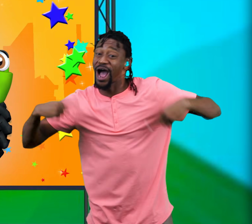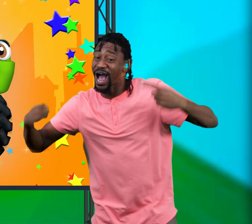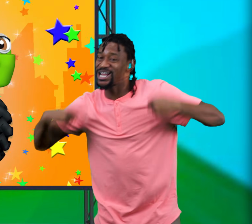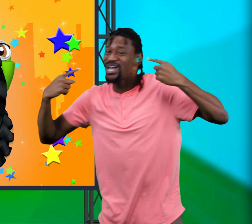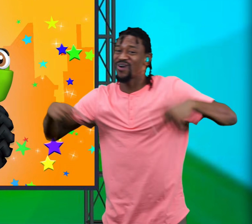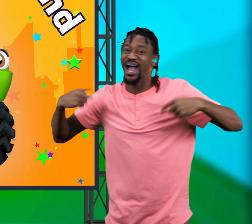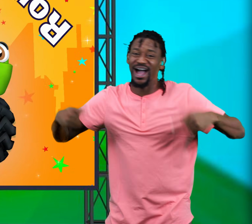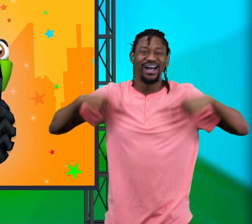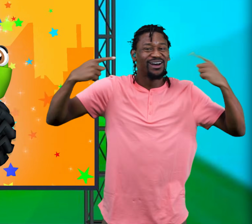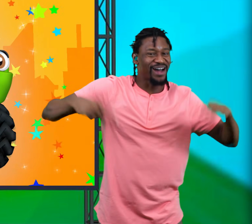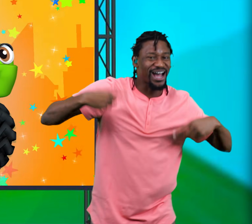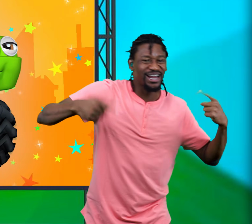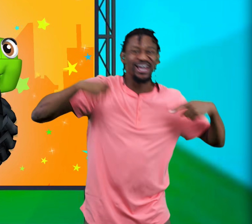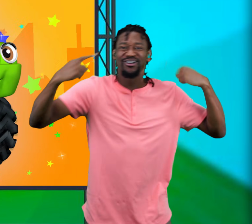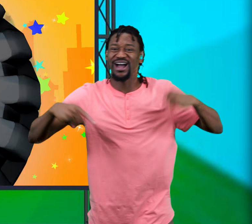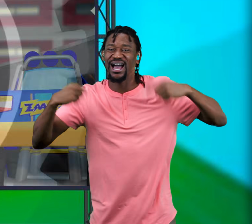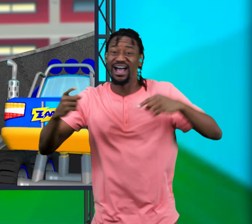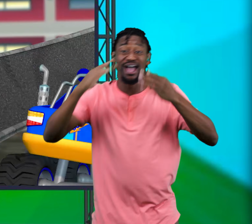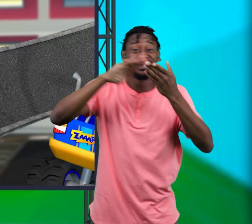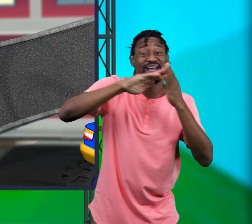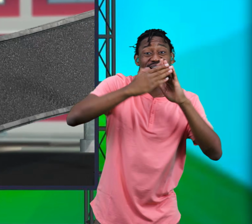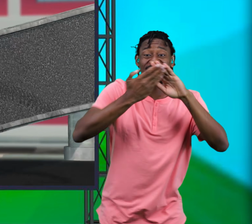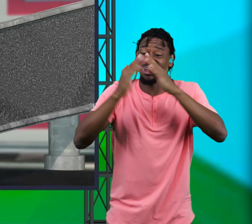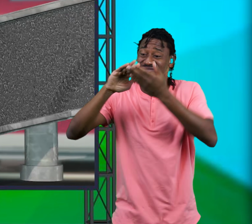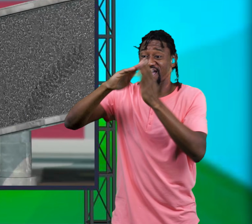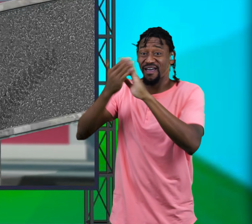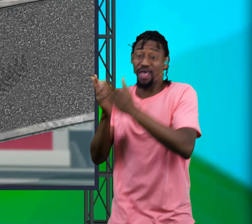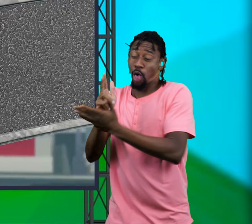round, round and round and round.